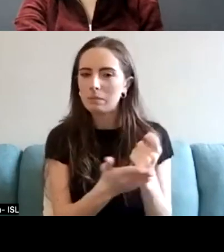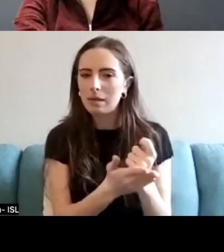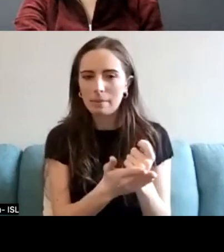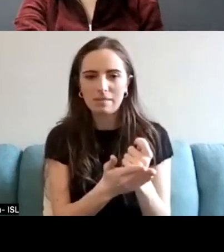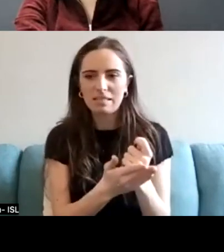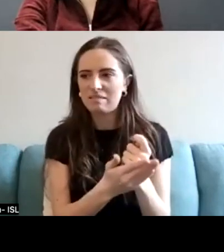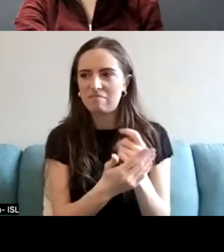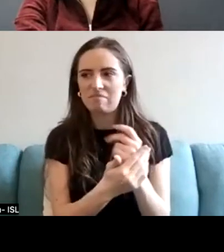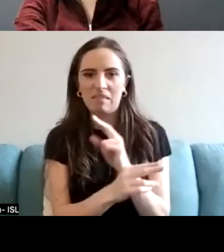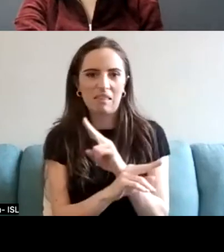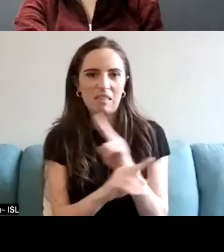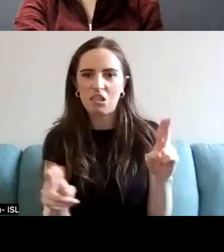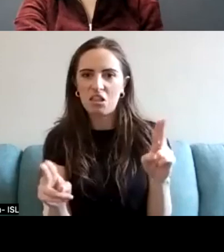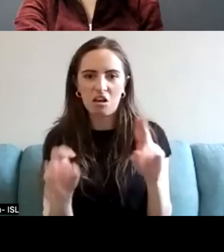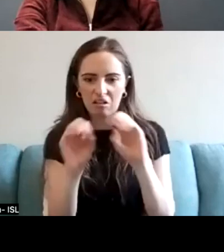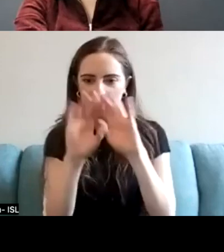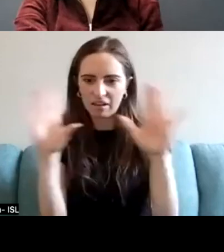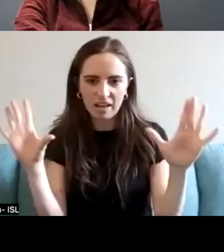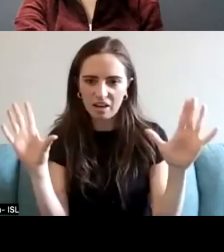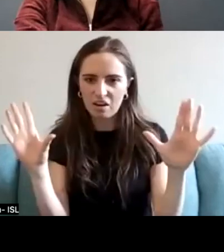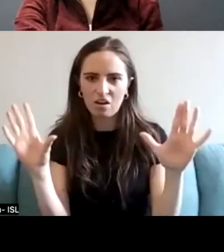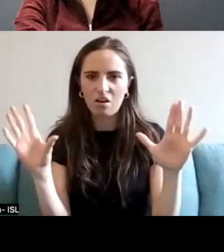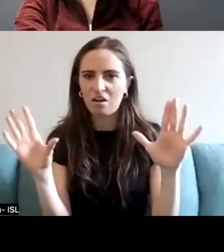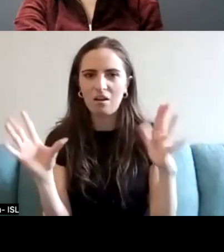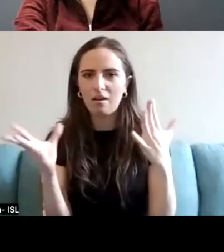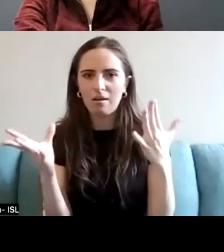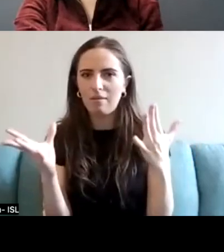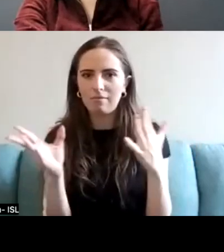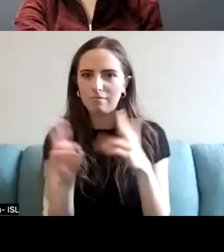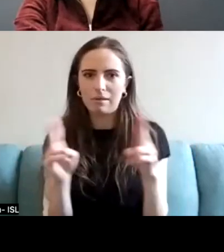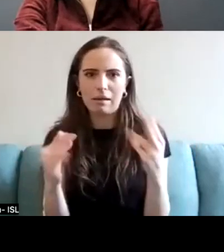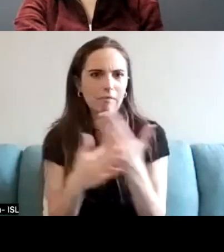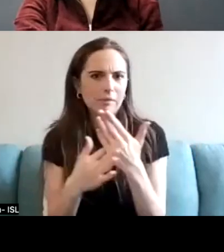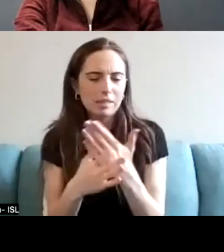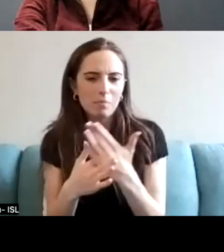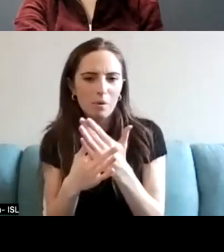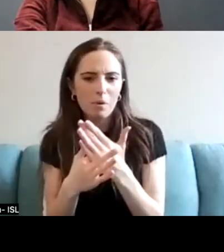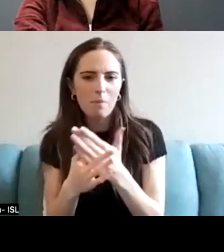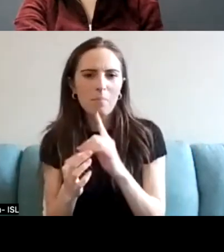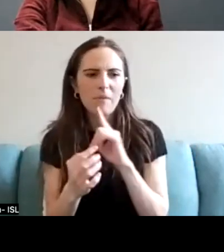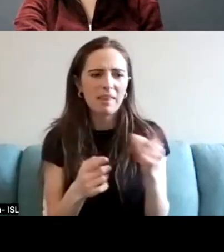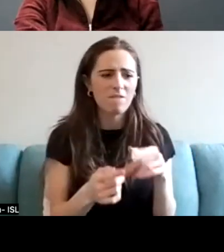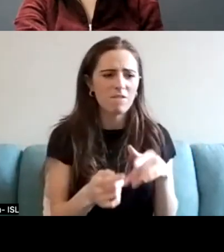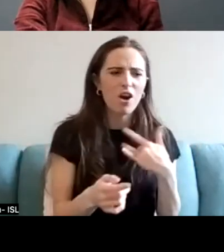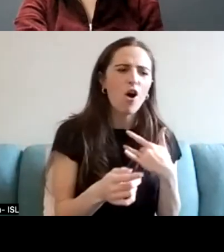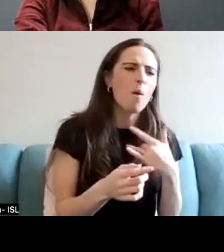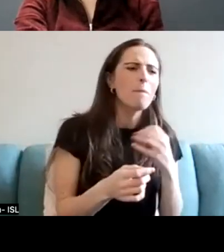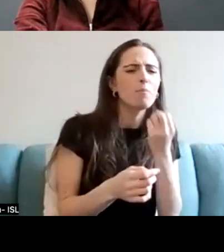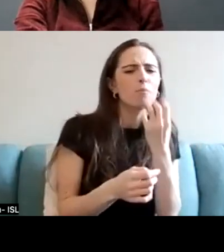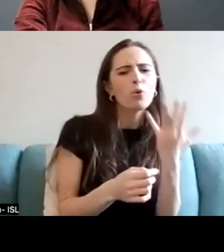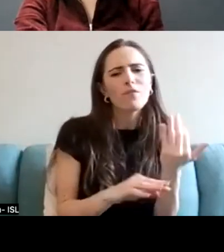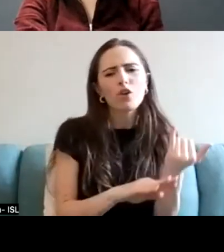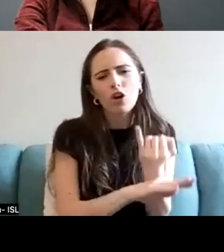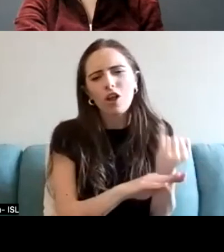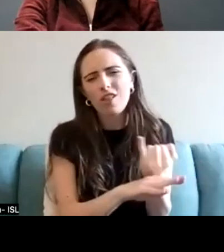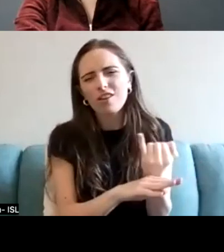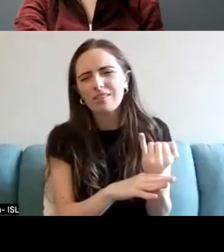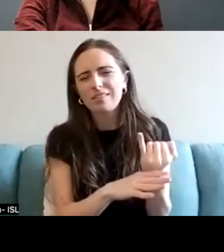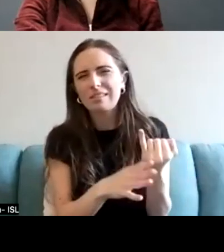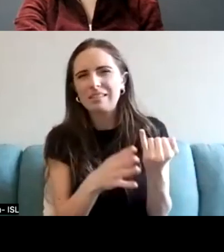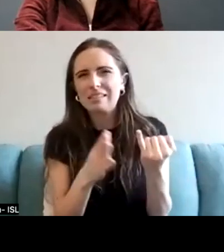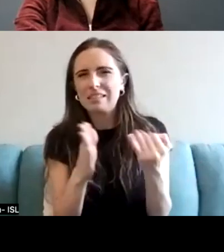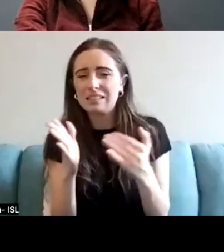most legible, easy to read kind of thing. And they're going, oh, but we have this color palette and we really like it. And you're like,